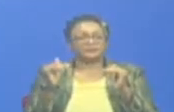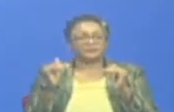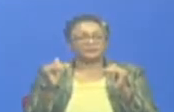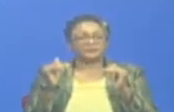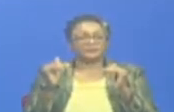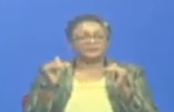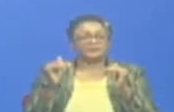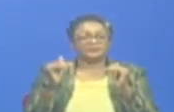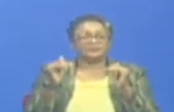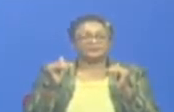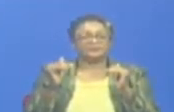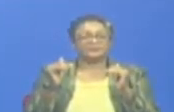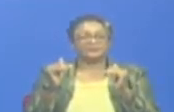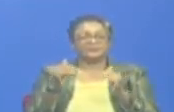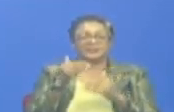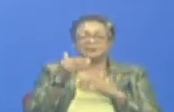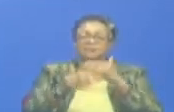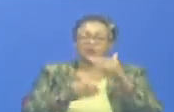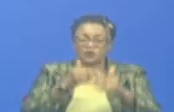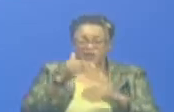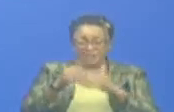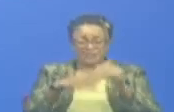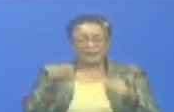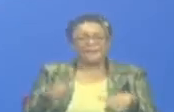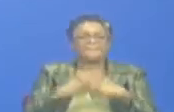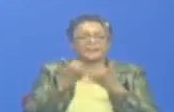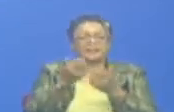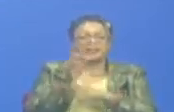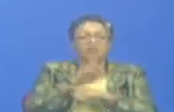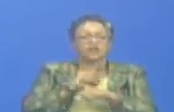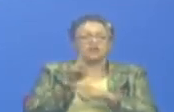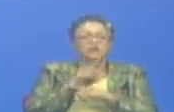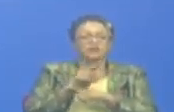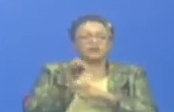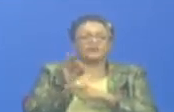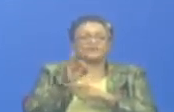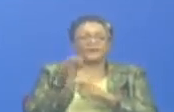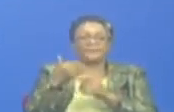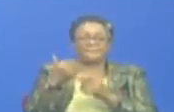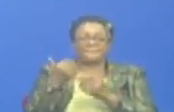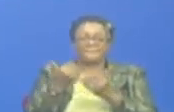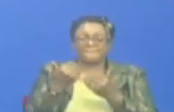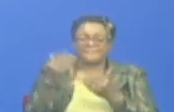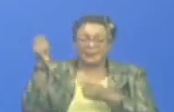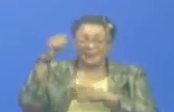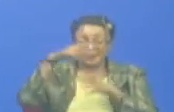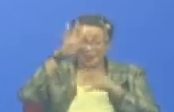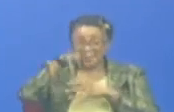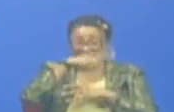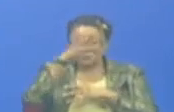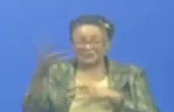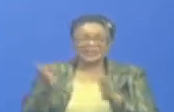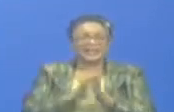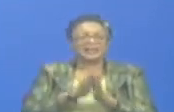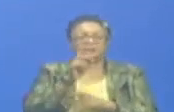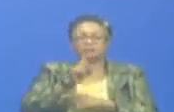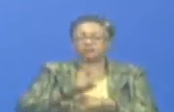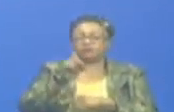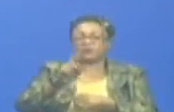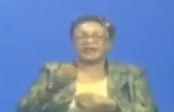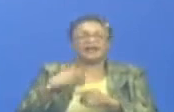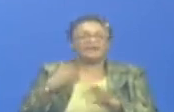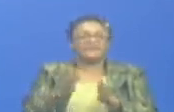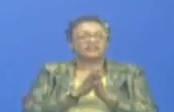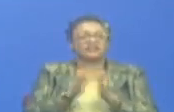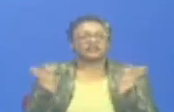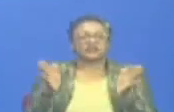Whereas remarkable progress has been registered through the use of bed nets and indoor residual spraying, there is a general feeling that